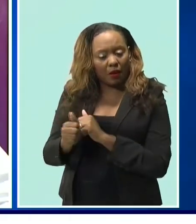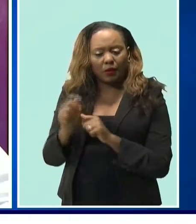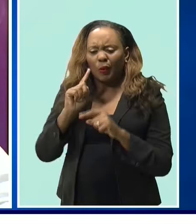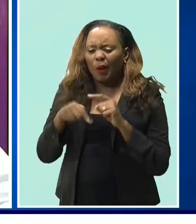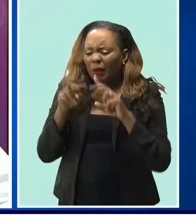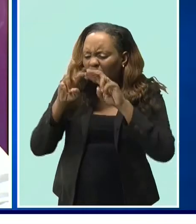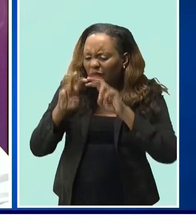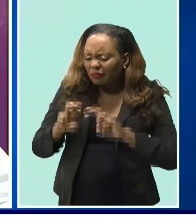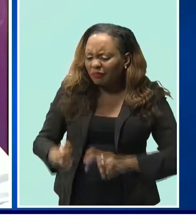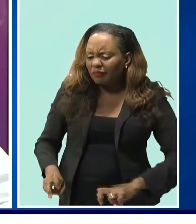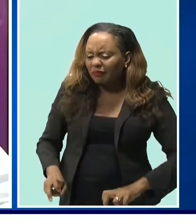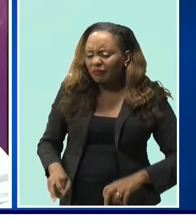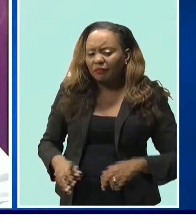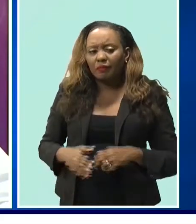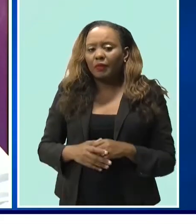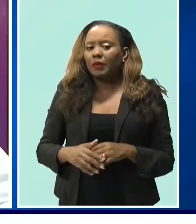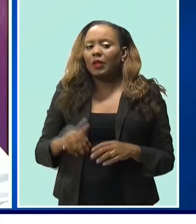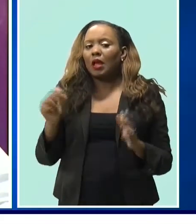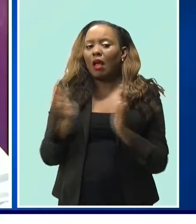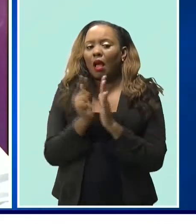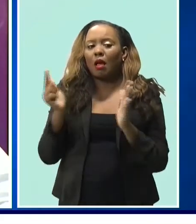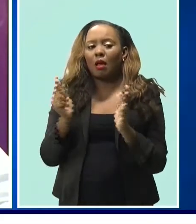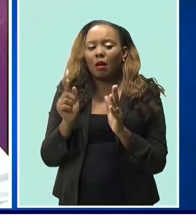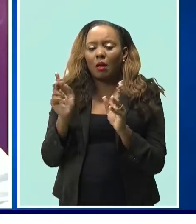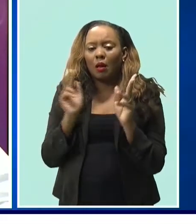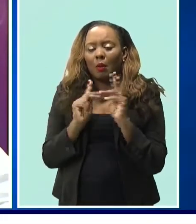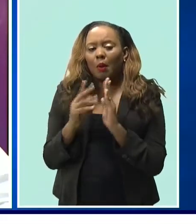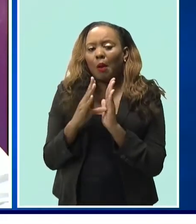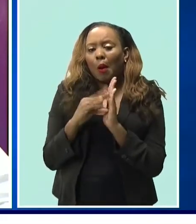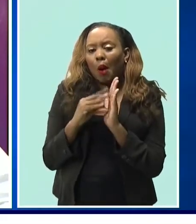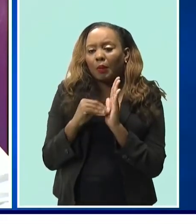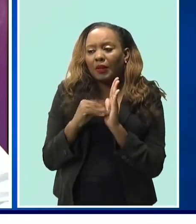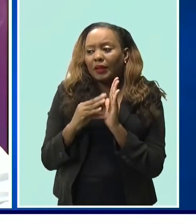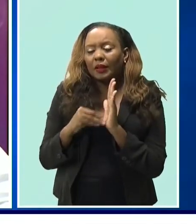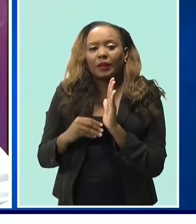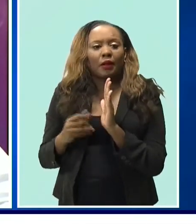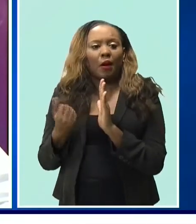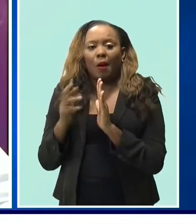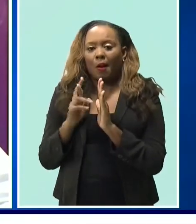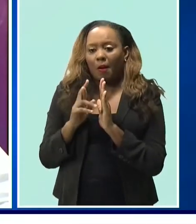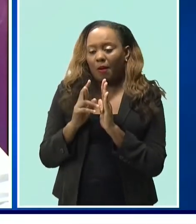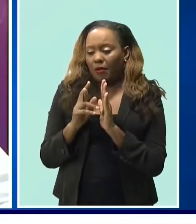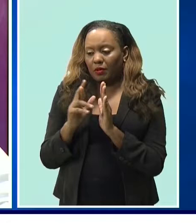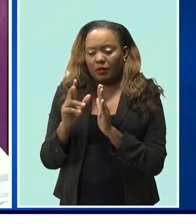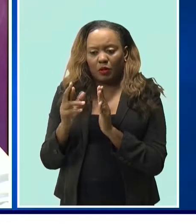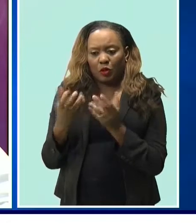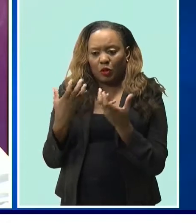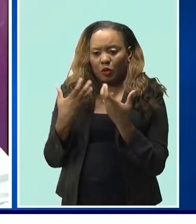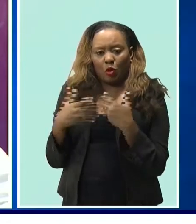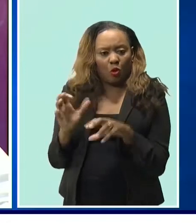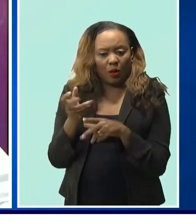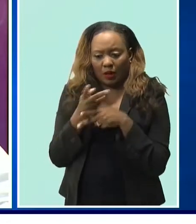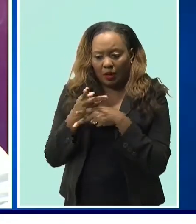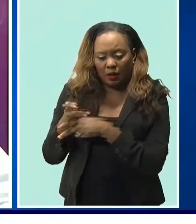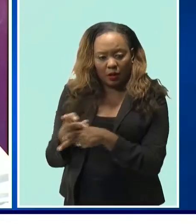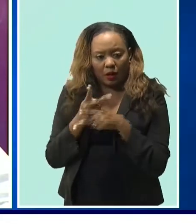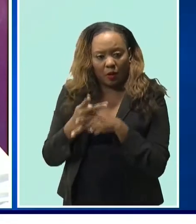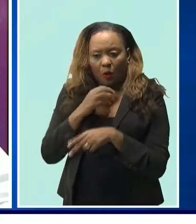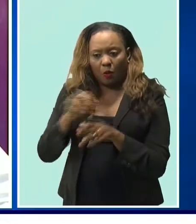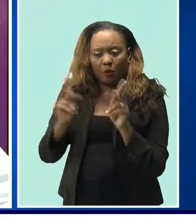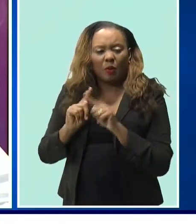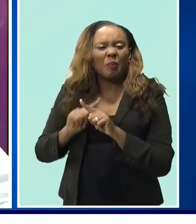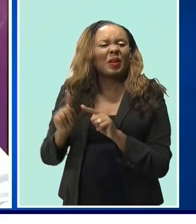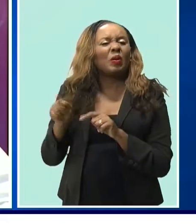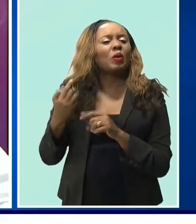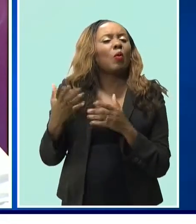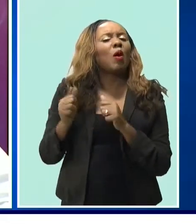done, those have proven to be illegitimate, that persons are seeking to get these passes, not necessarily to look after elderly folk, but basically